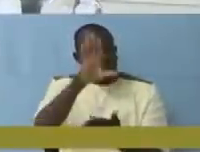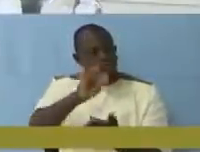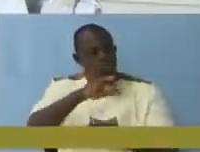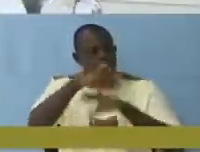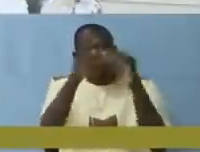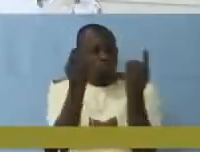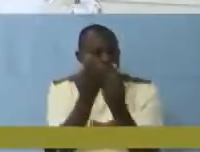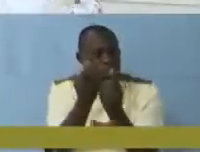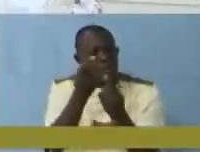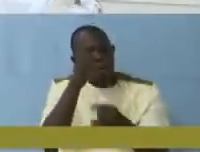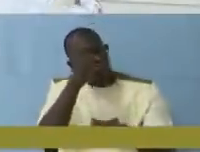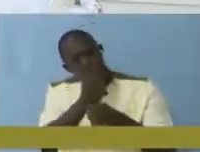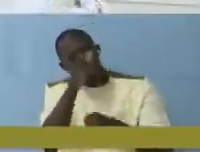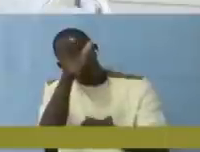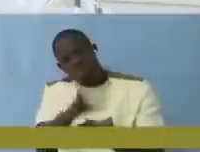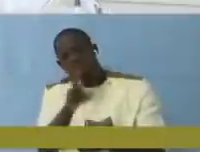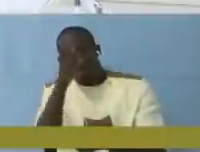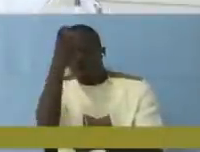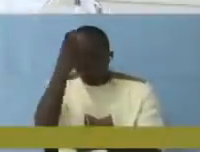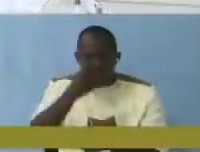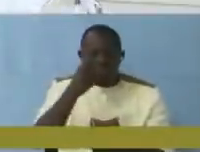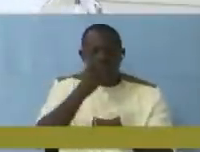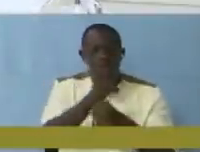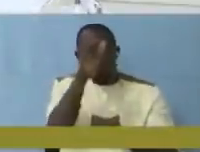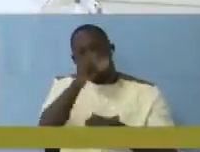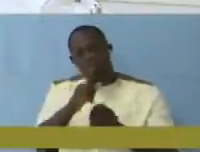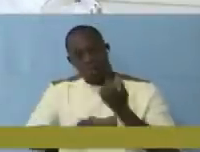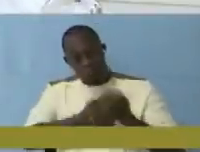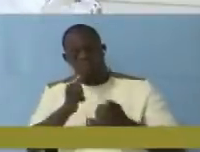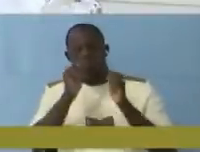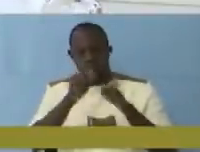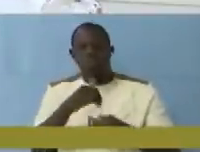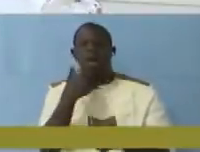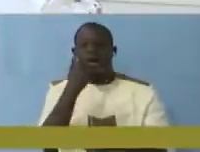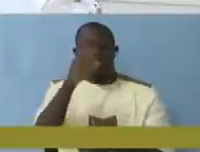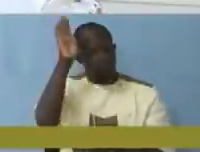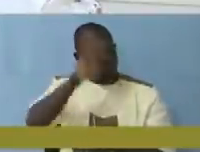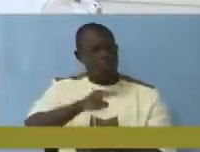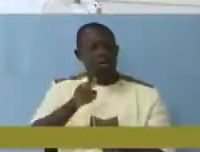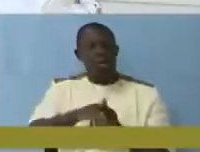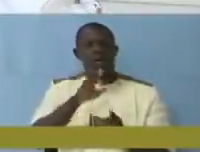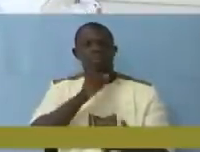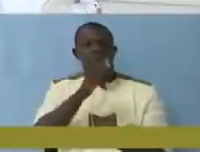forgiveness. Because if I don't answer him, Mr. Witness, I'm coming, you sir. would not do that. Wallahi, I mean,